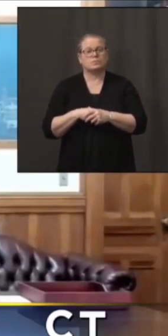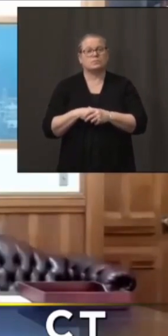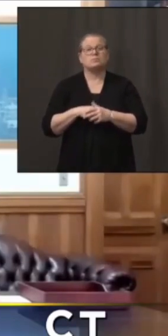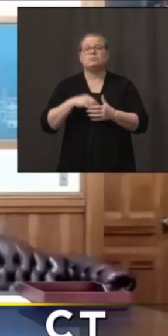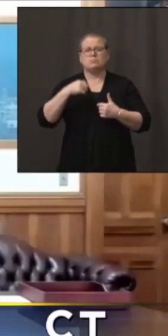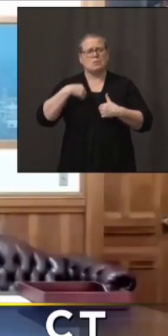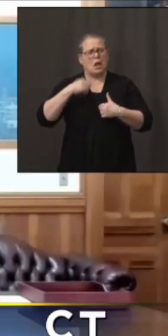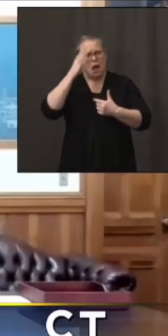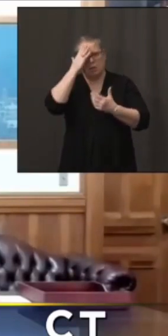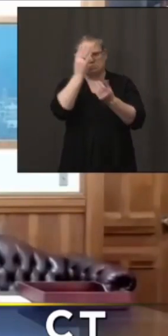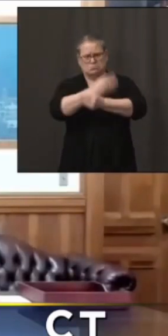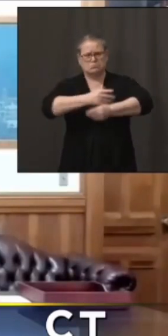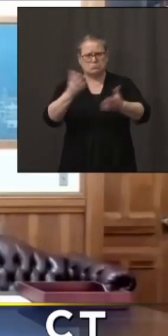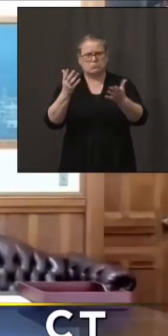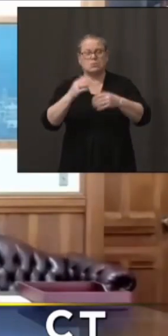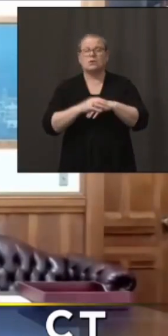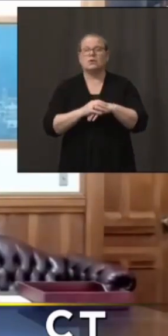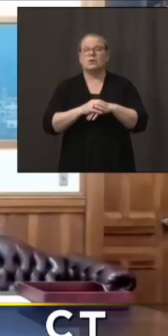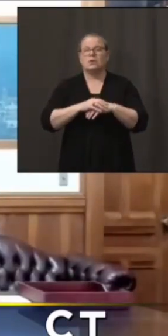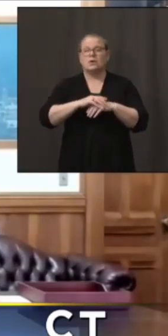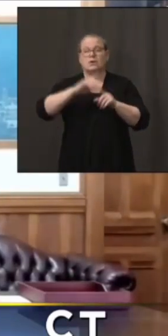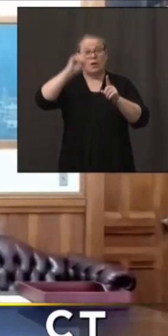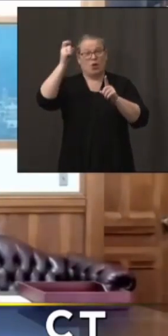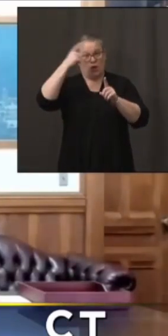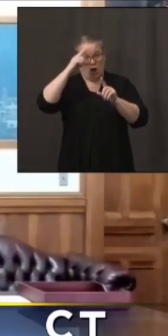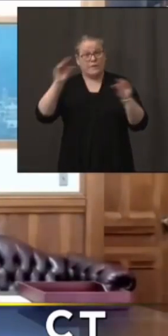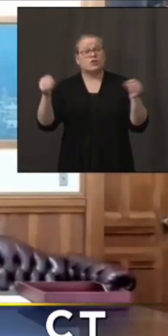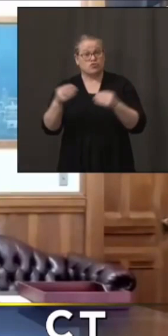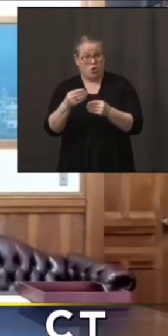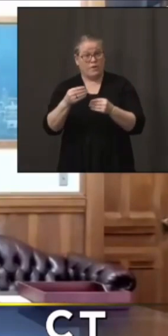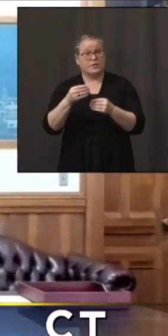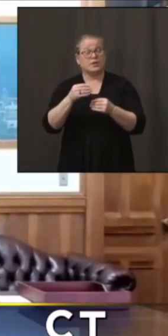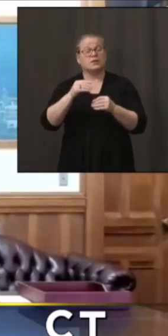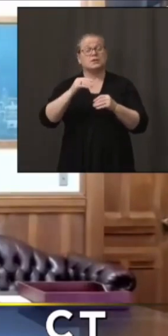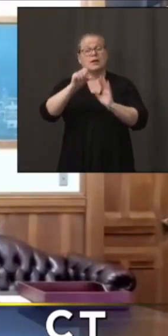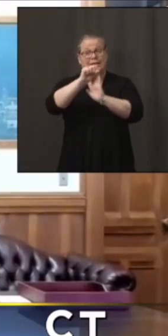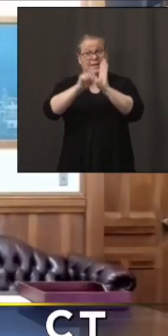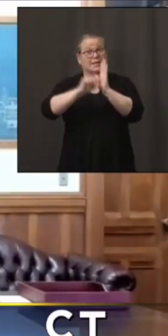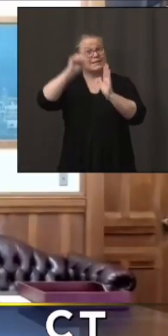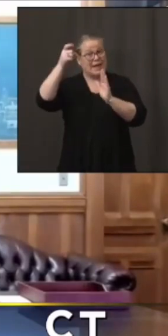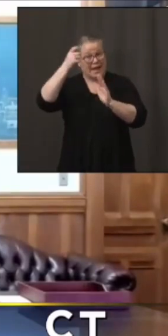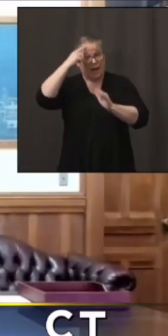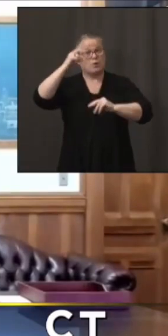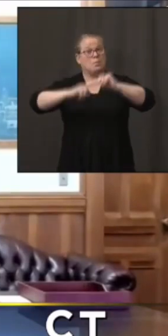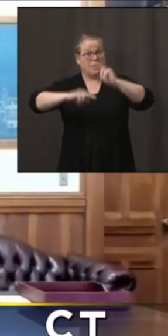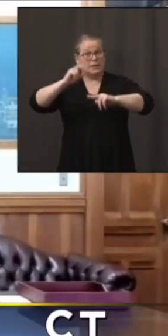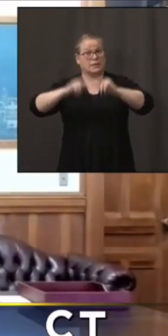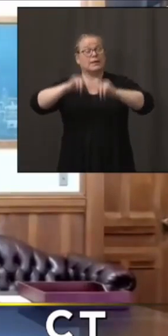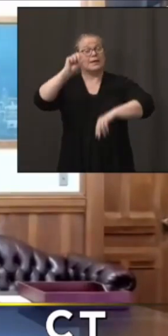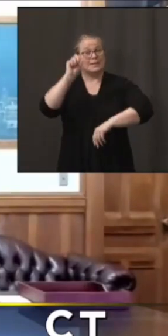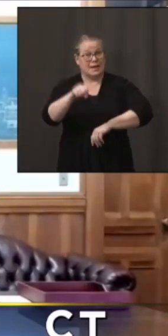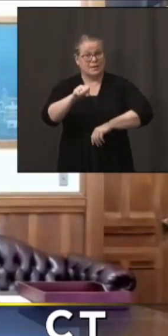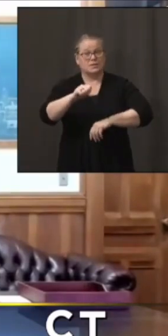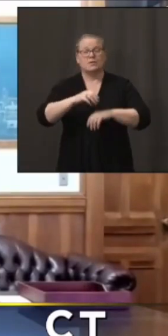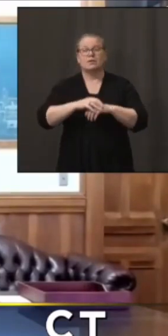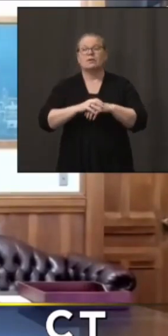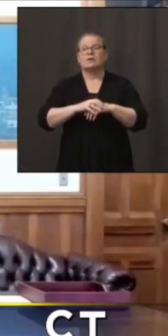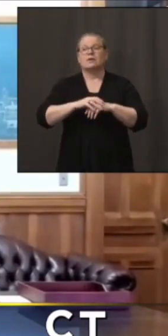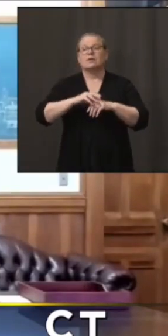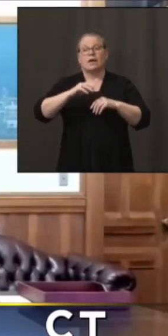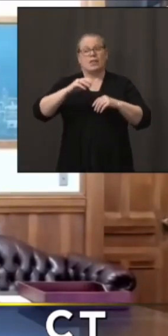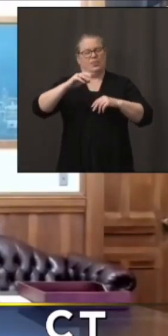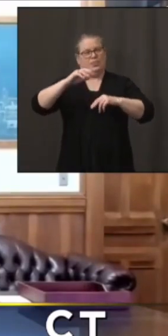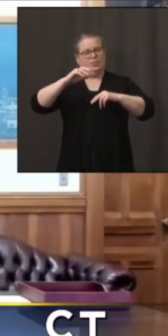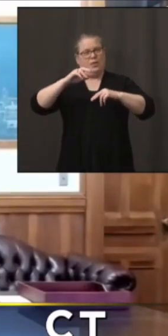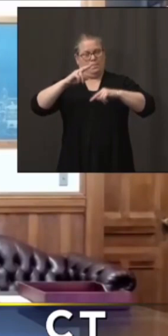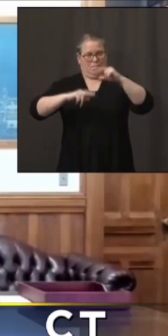know, while the governor's office is located in the state capitol complex is managed by the Office of Legislative